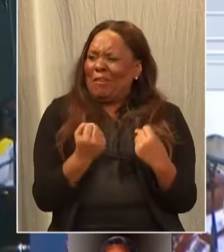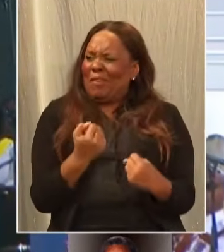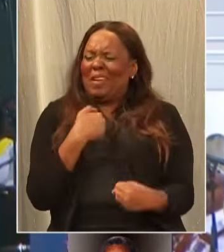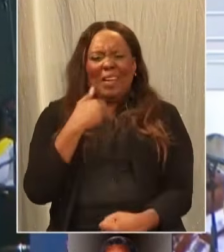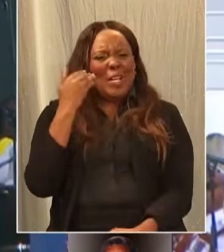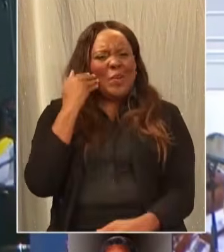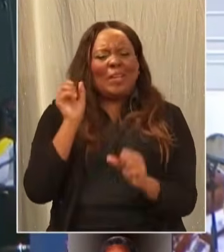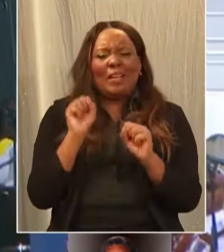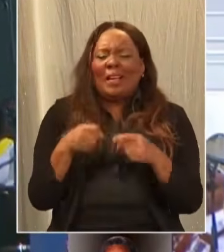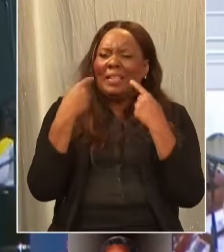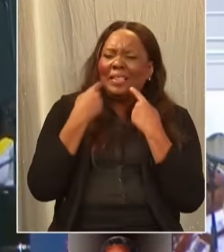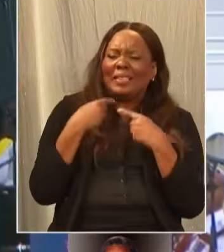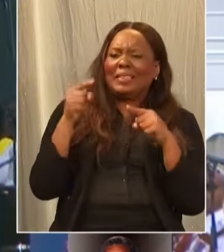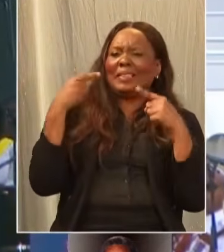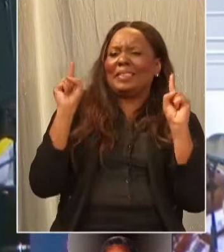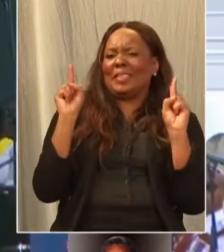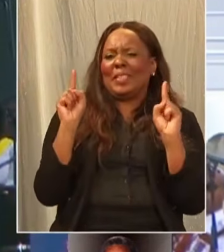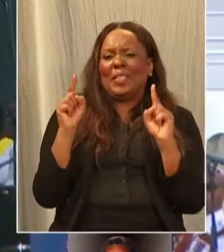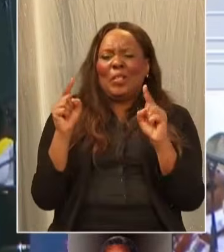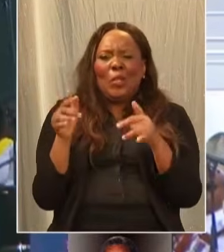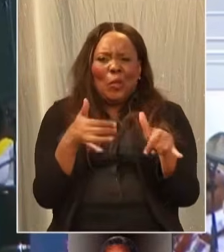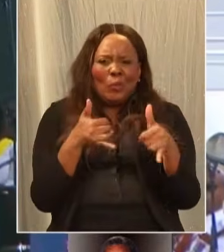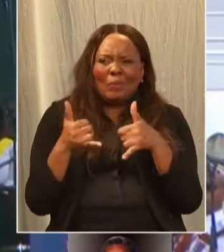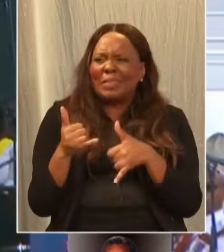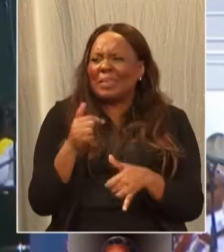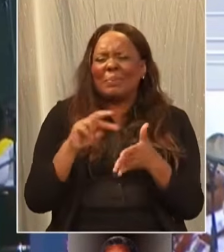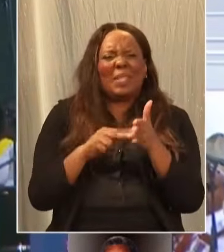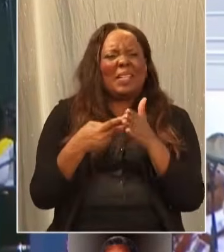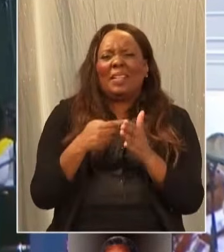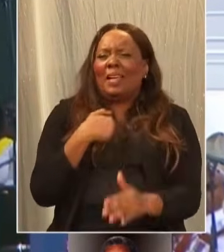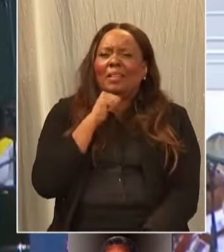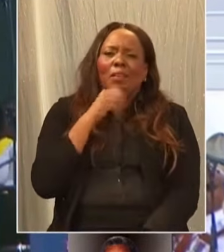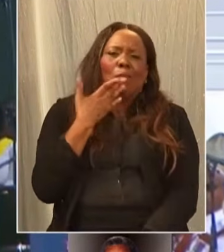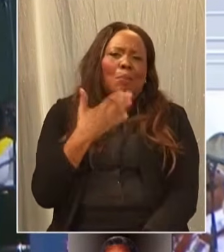against Hall and Griffith, then I could get back play.